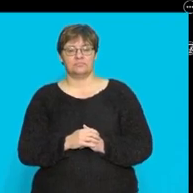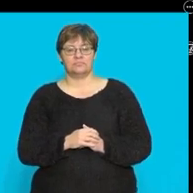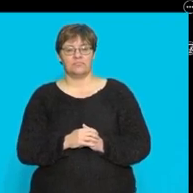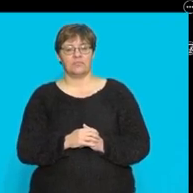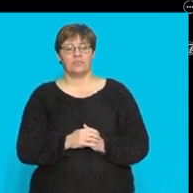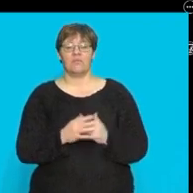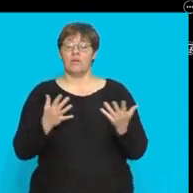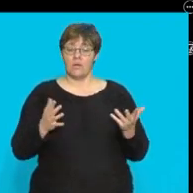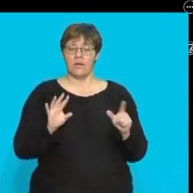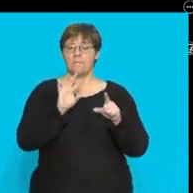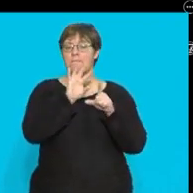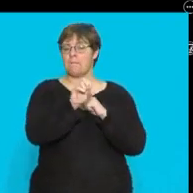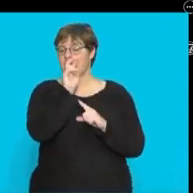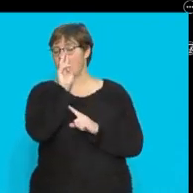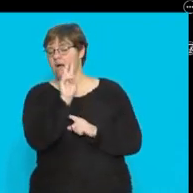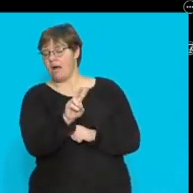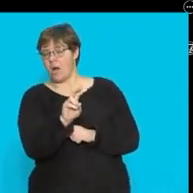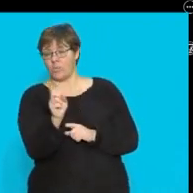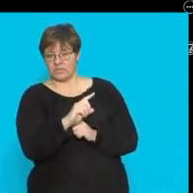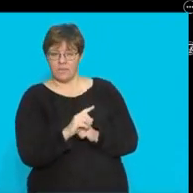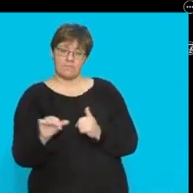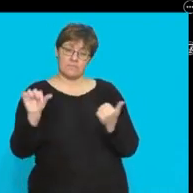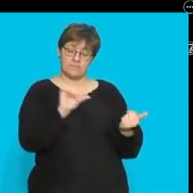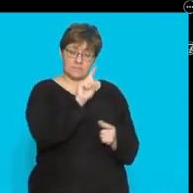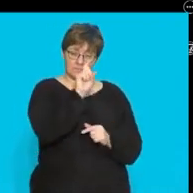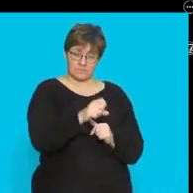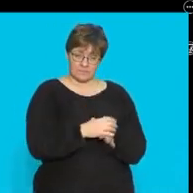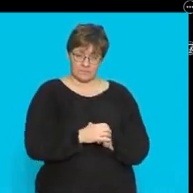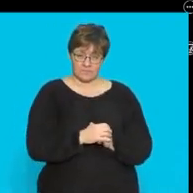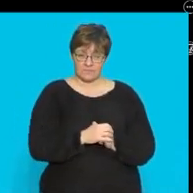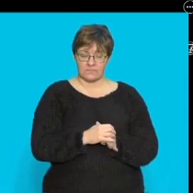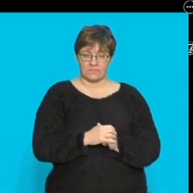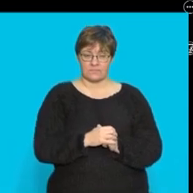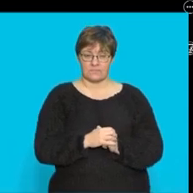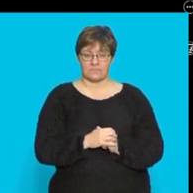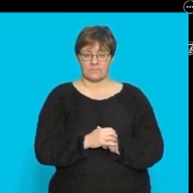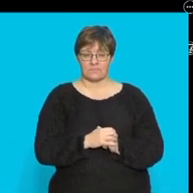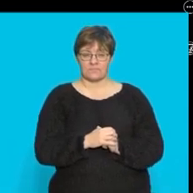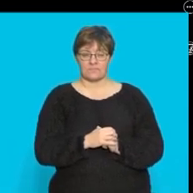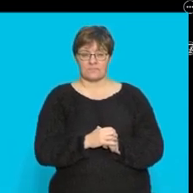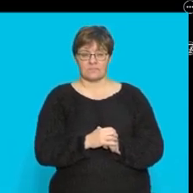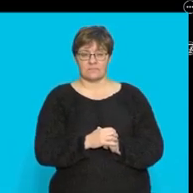me, all right, you will notice, let's go back to the question. We're going to double check the question.